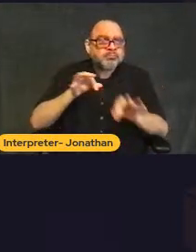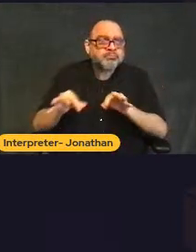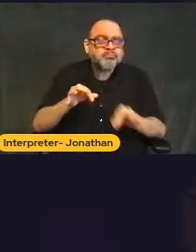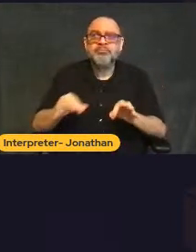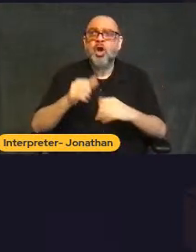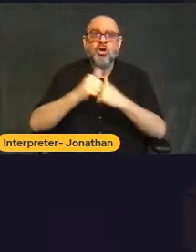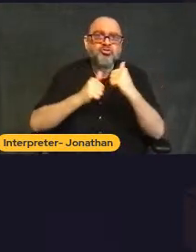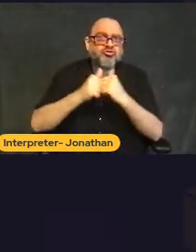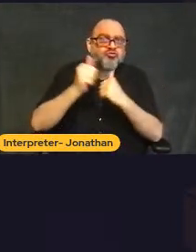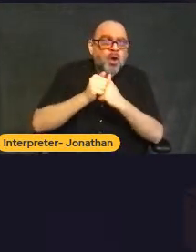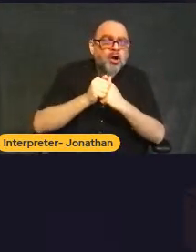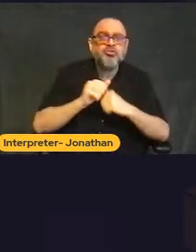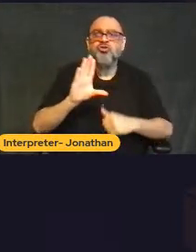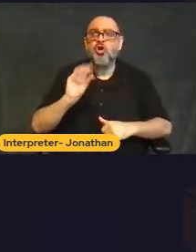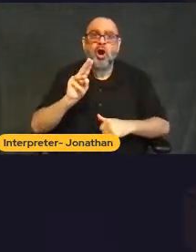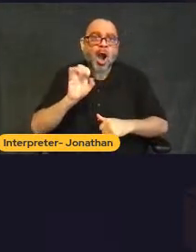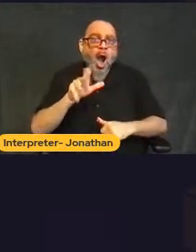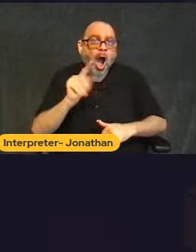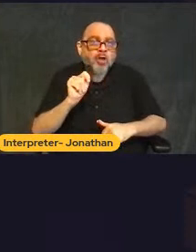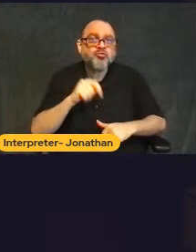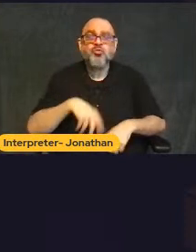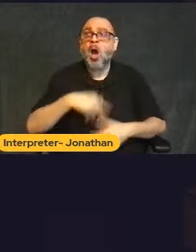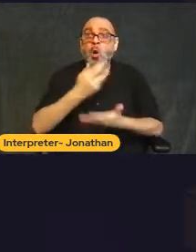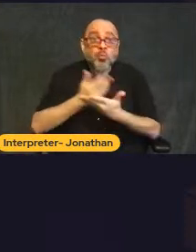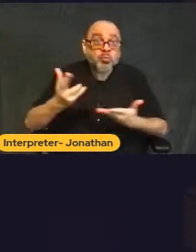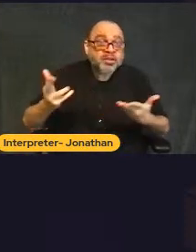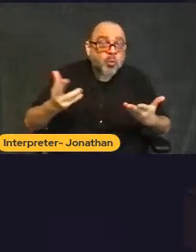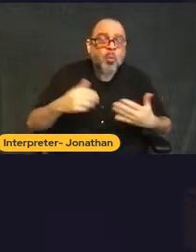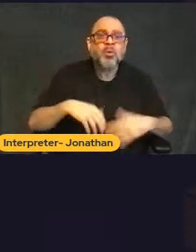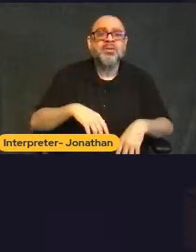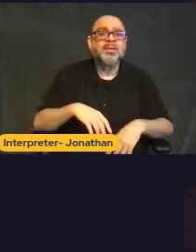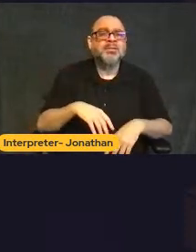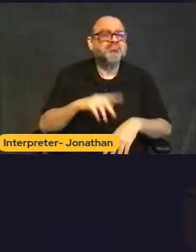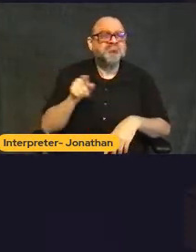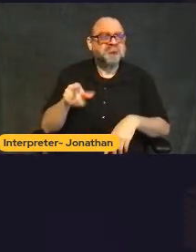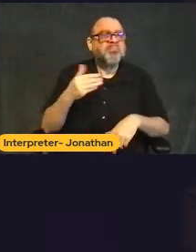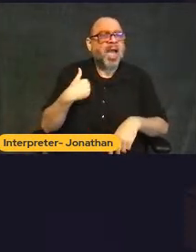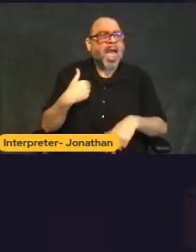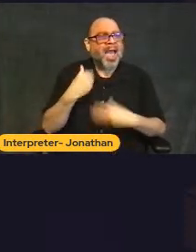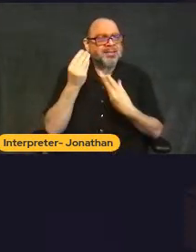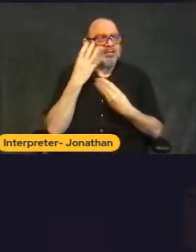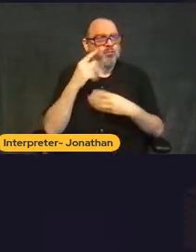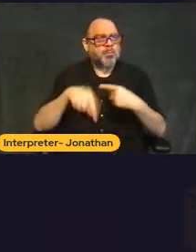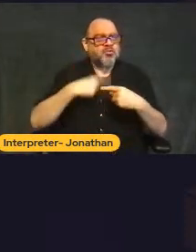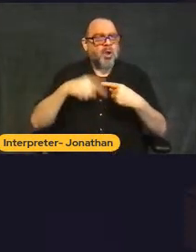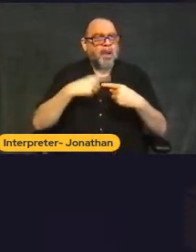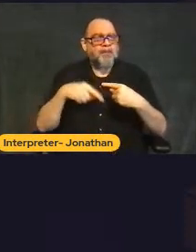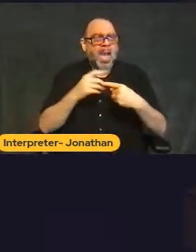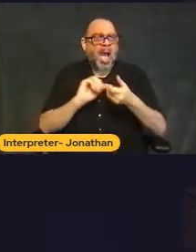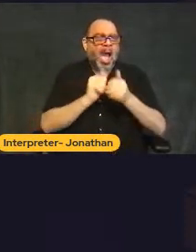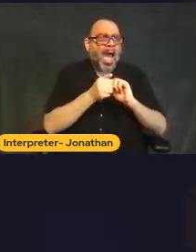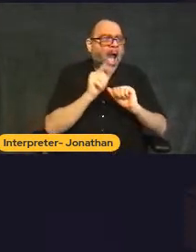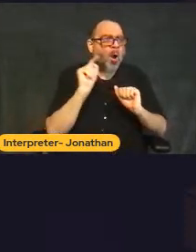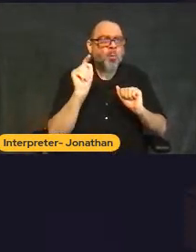constructs and the resources, and it even has information about the relationships between these.